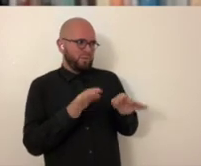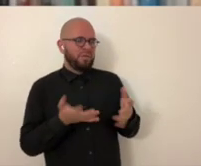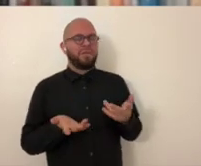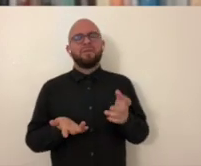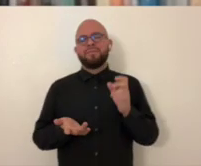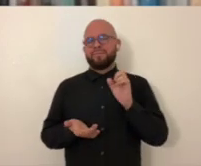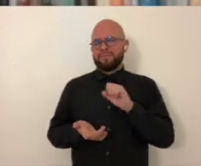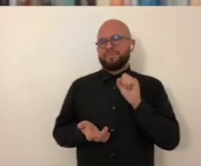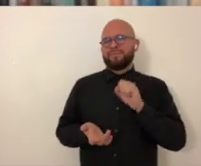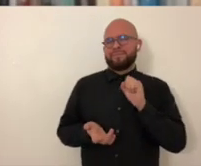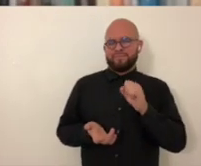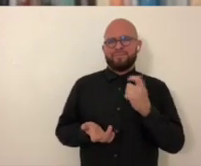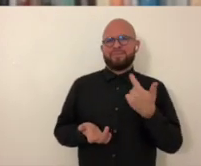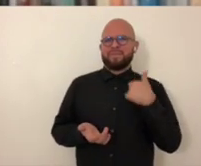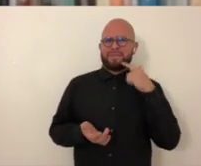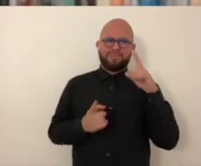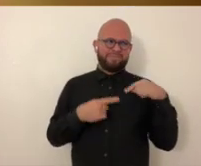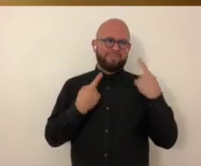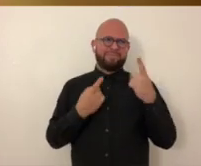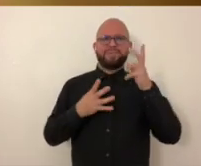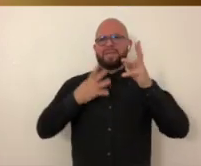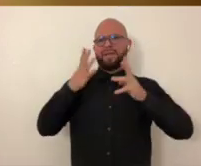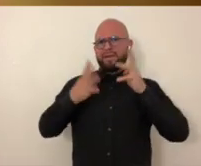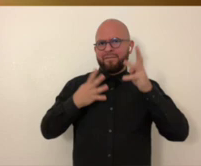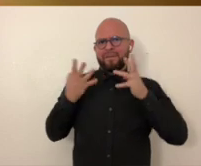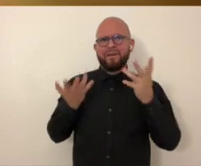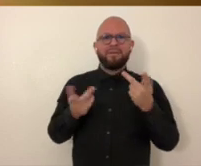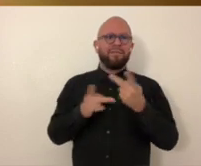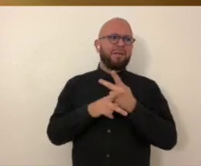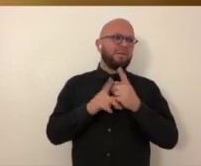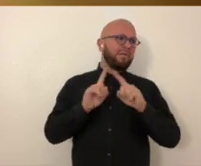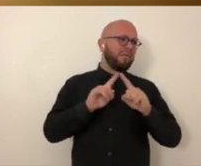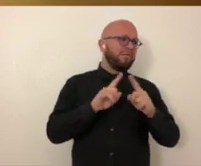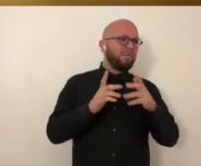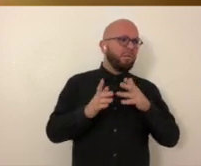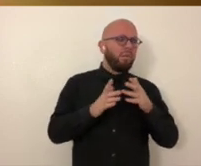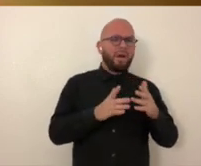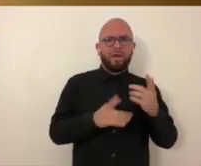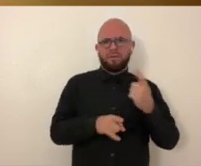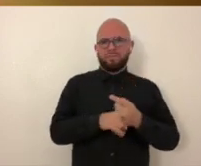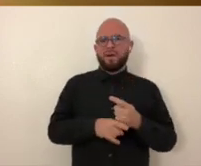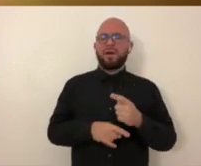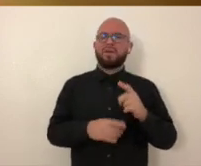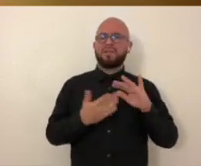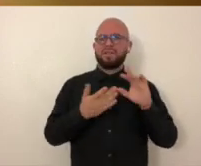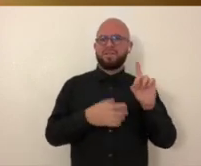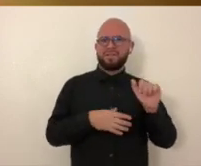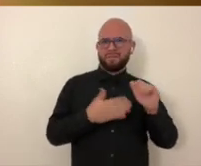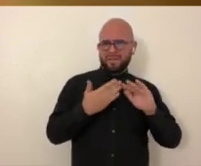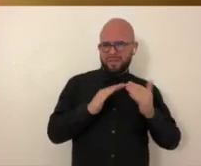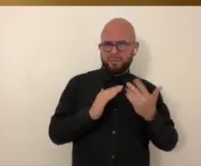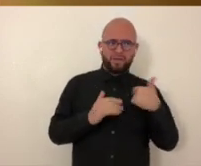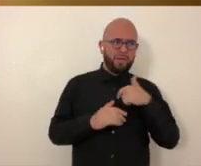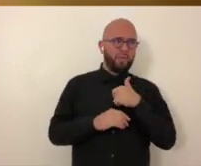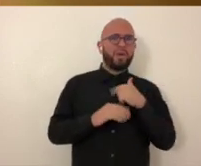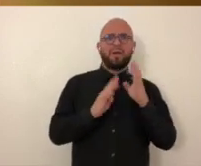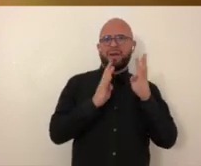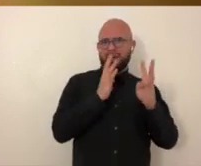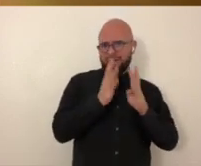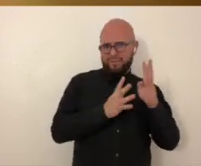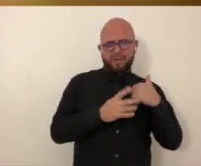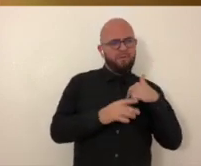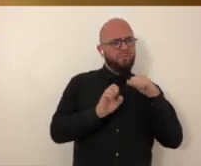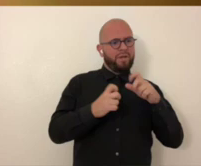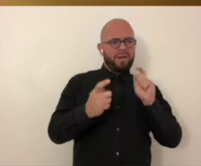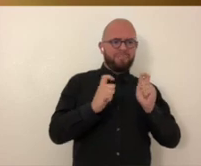need, and that's important. Yeah, and we've been pretty innovative in coming up with ways. Like, the